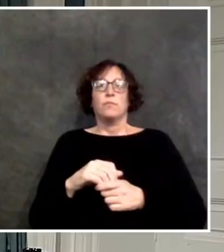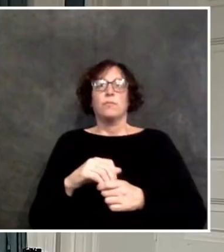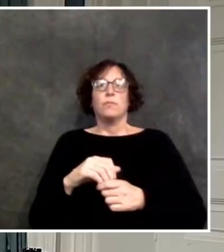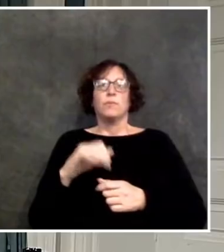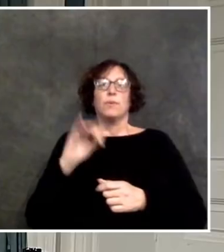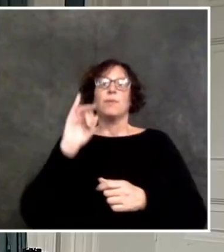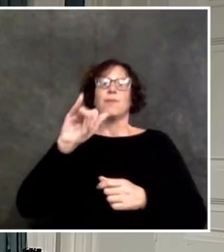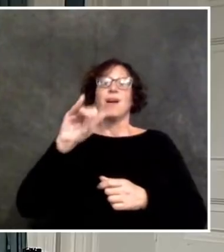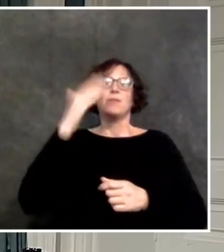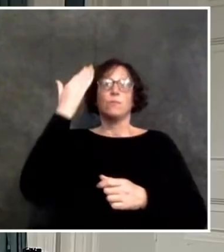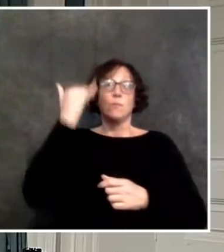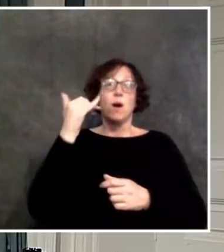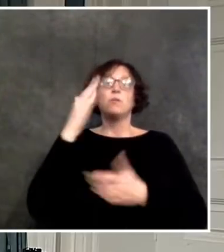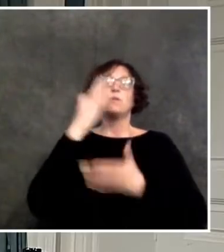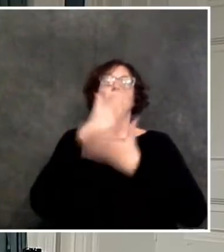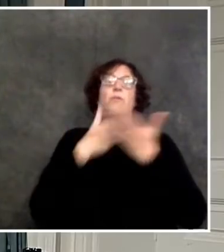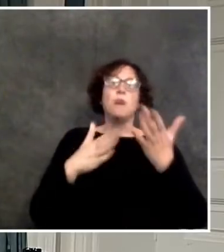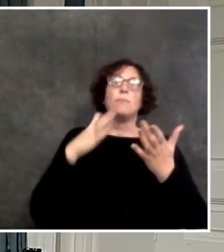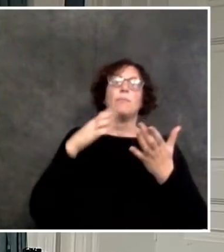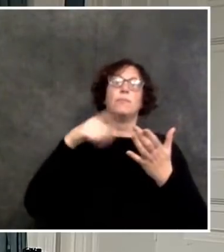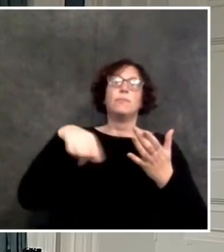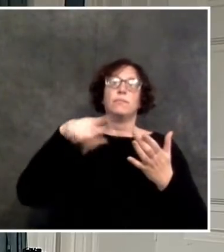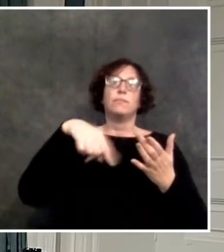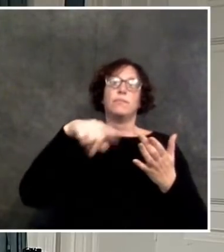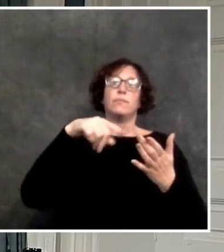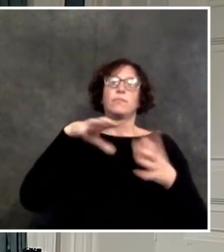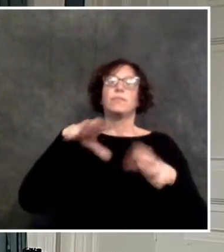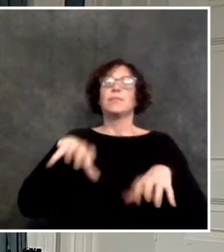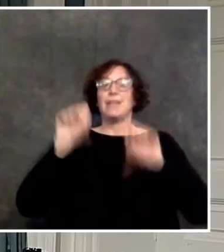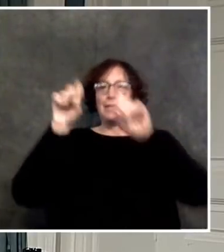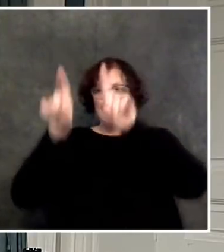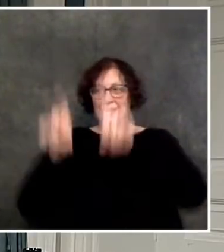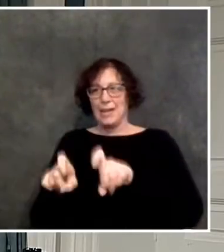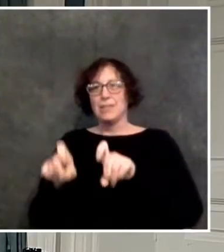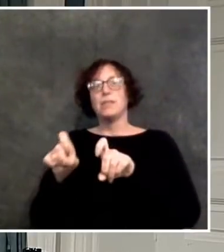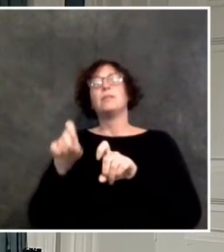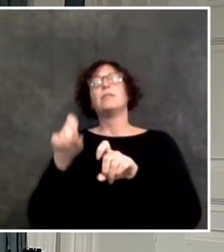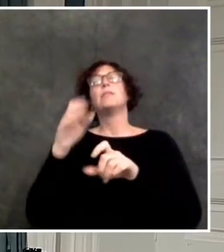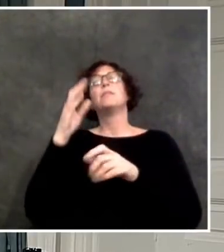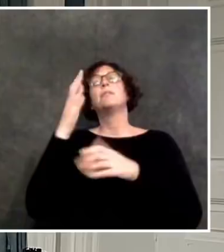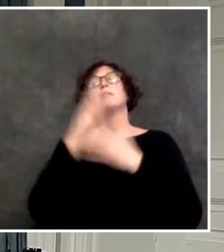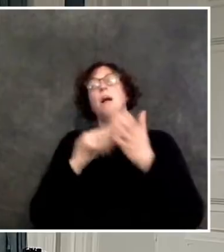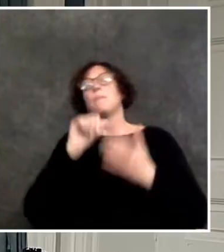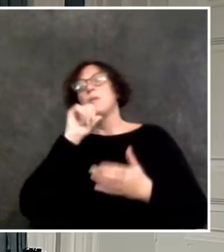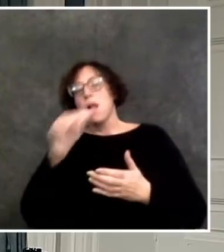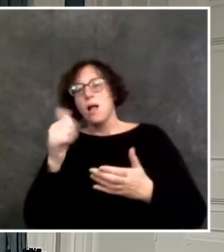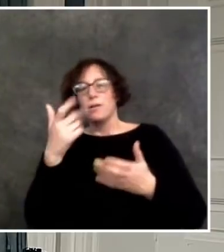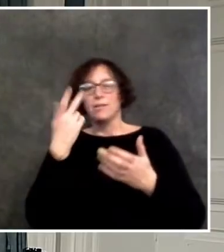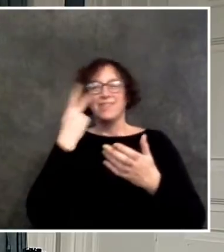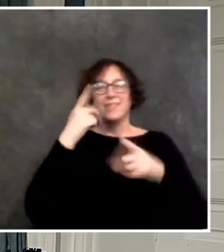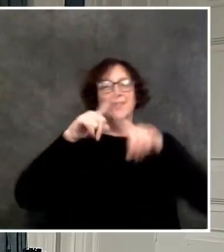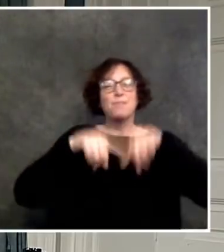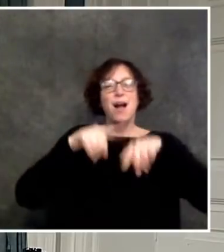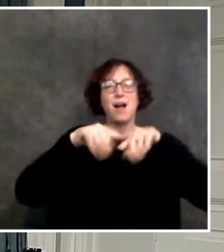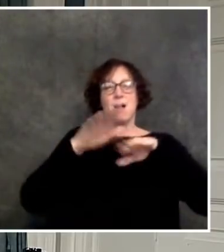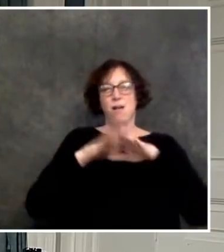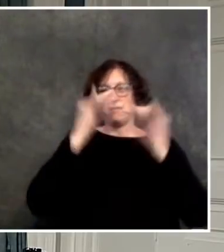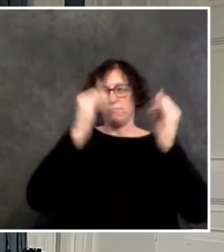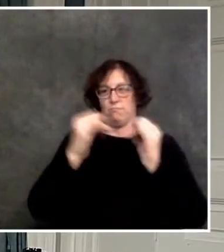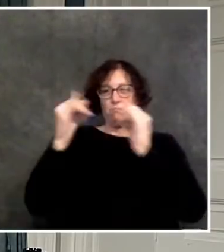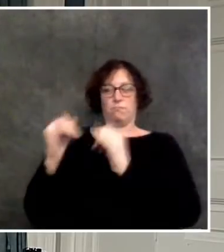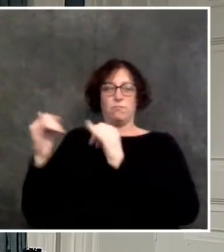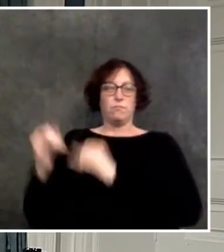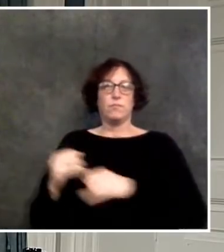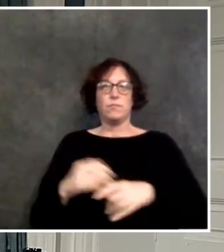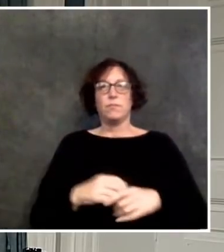Vizcaíno. She was a teacher at PS9 in Prospect Heights, and I believe she may be the first teacher to pass away